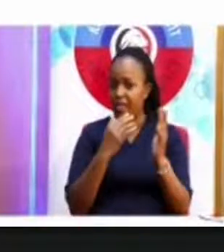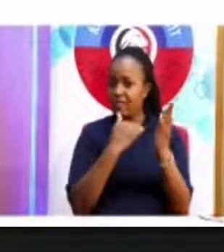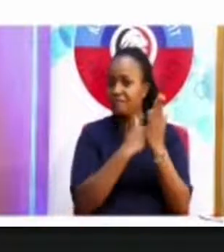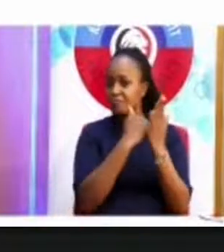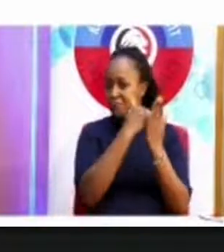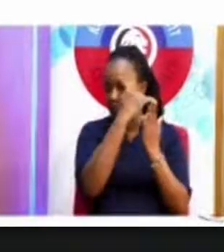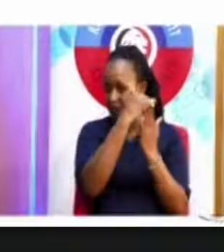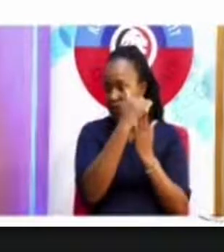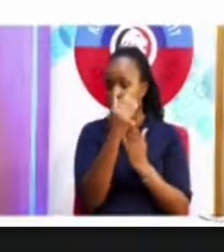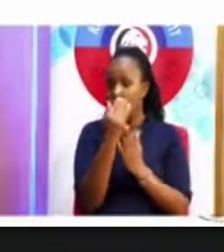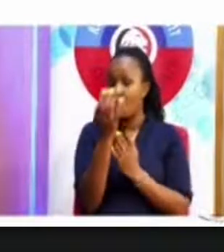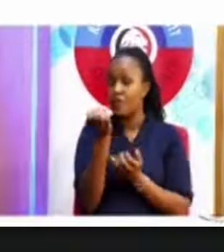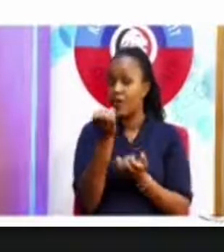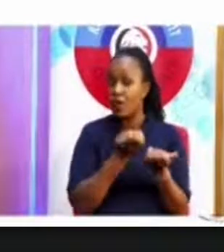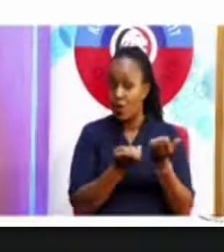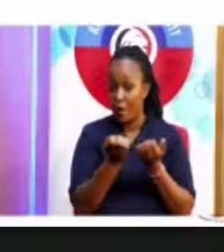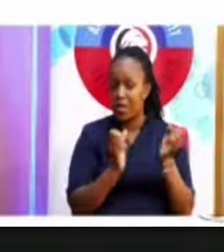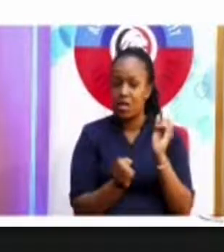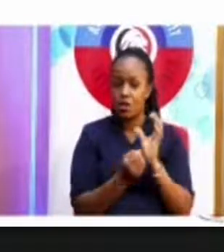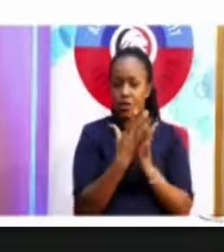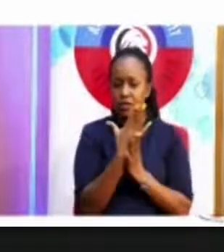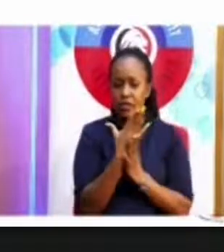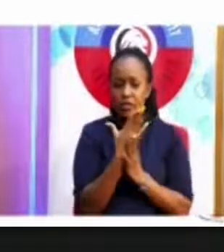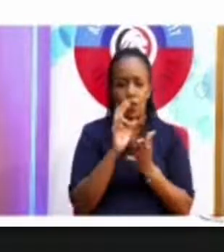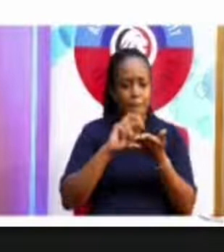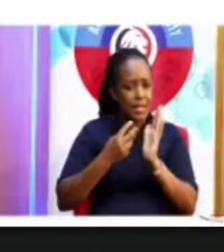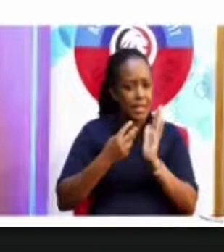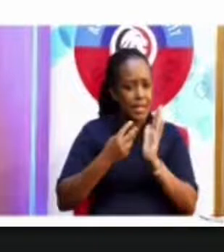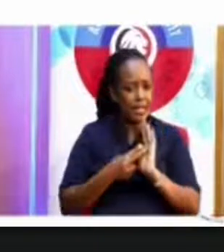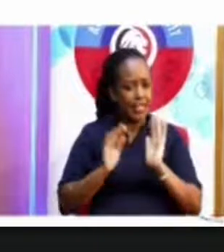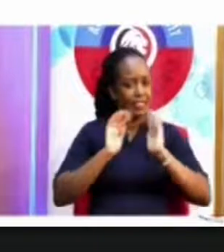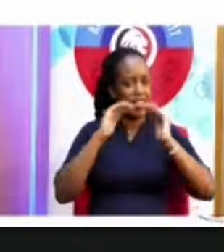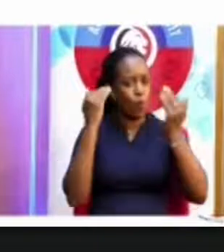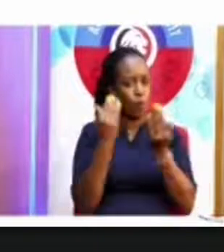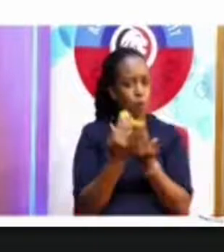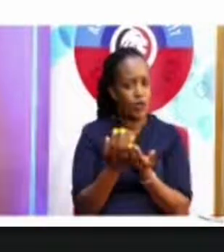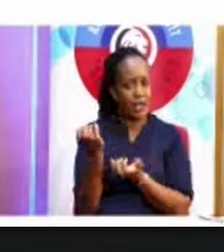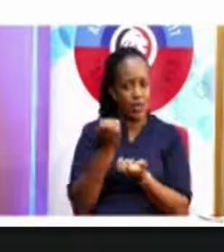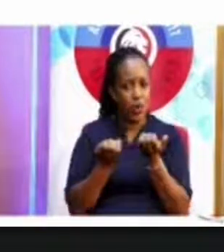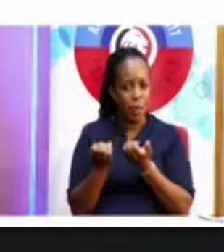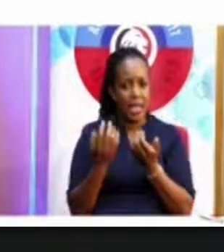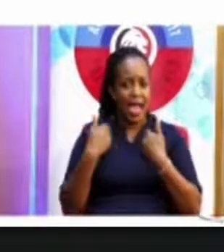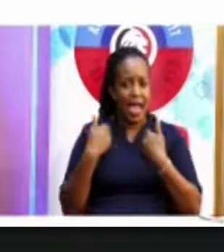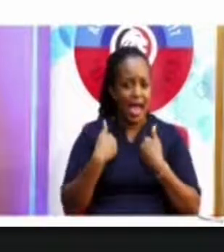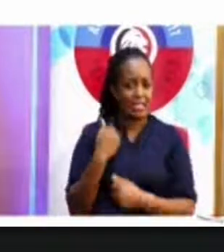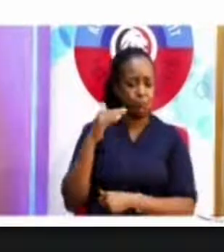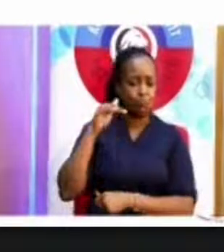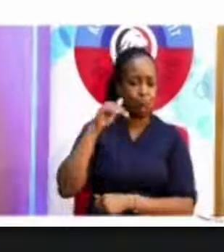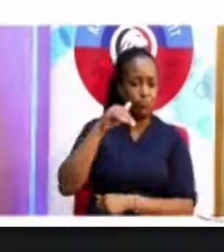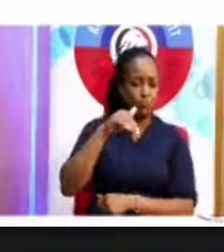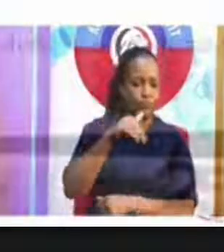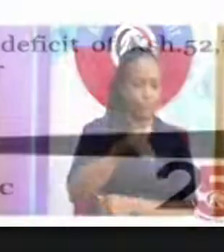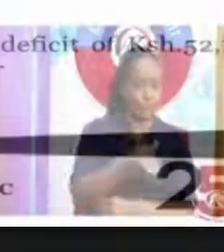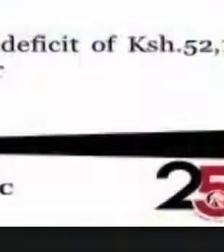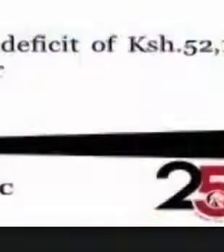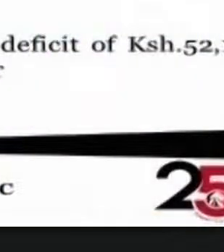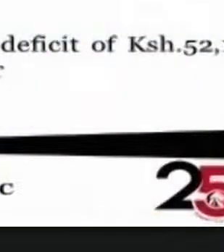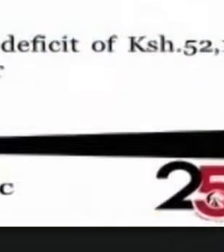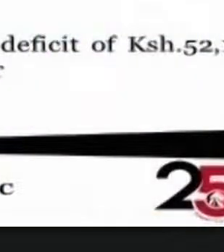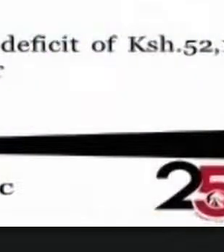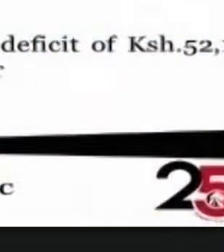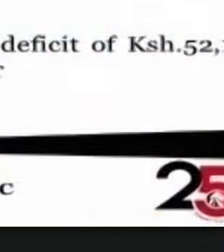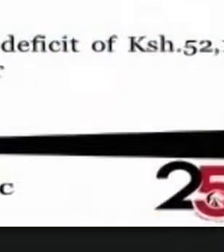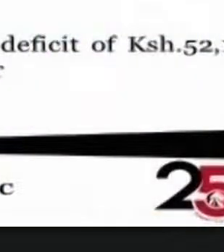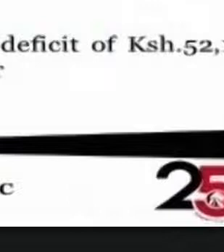So as the world economies shrink, as the growth decline, that is our